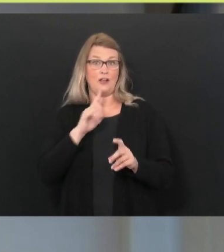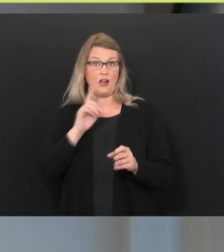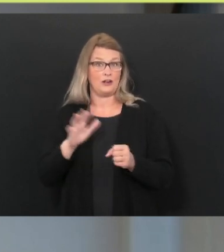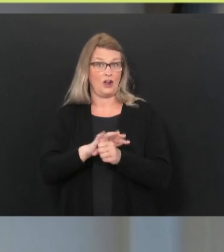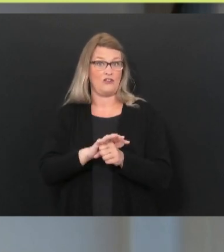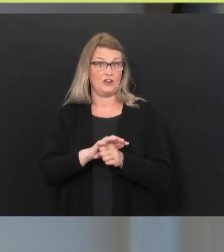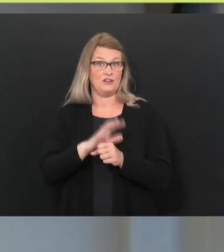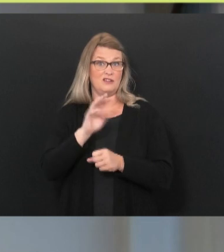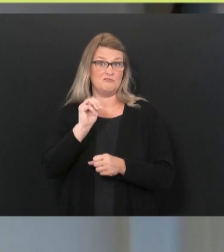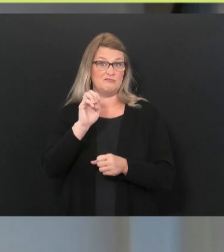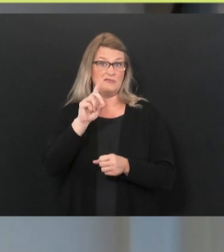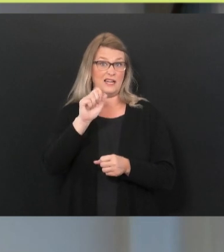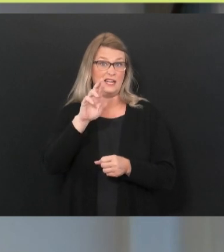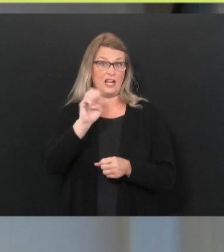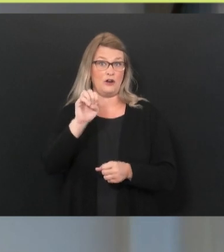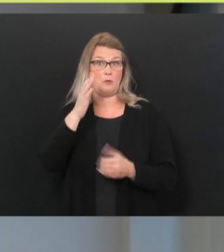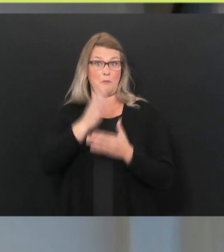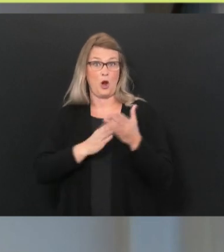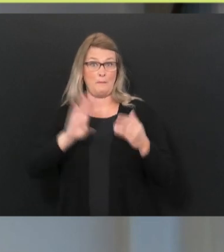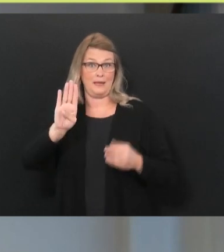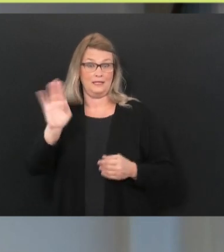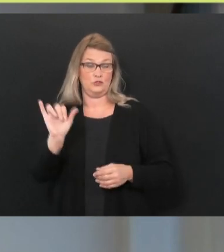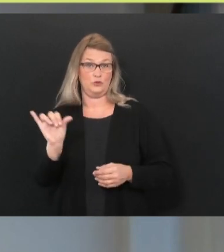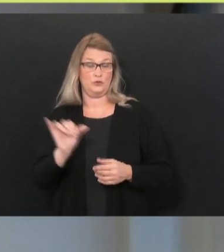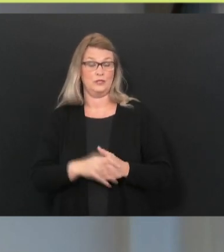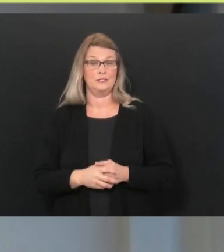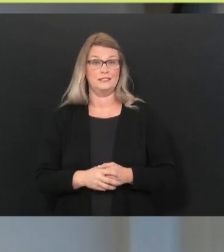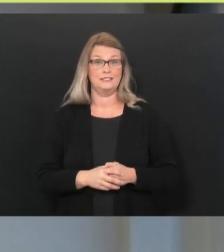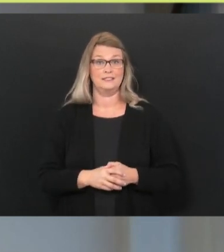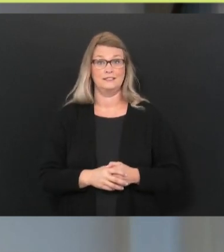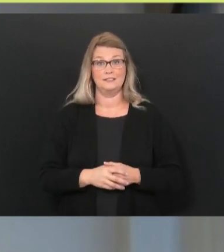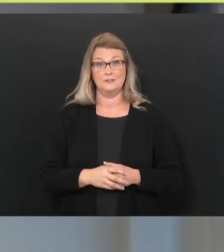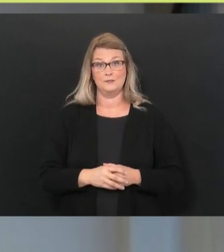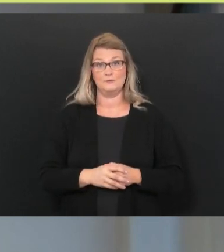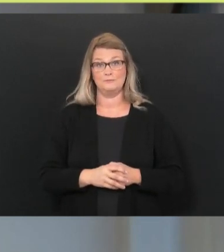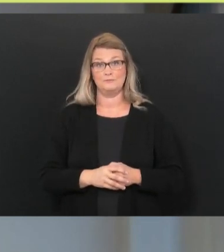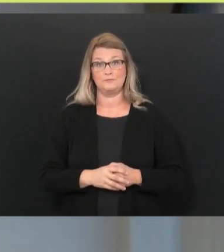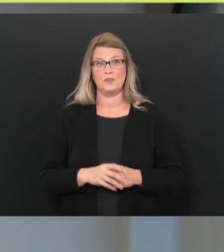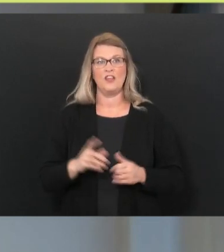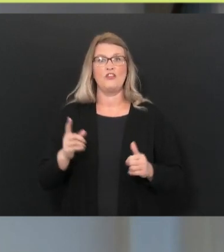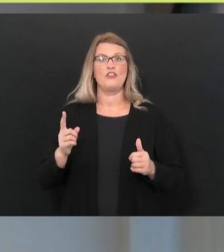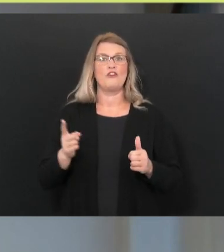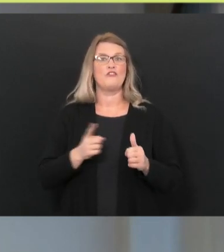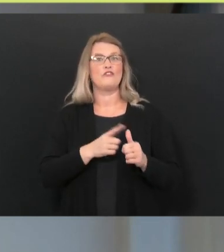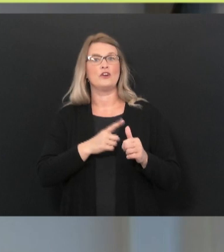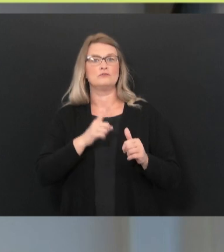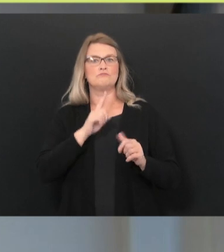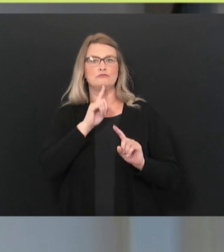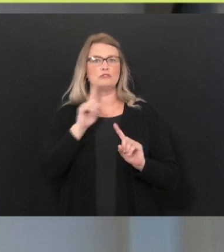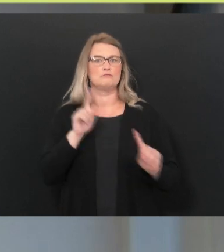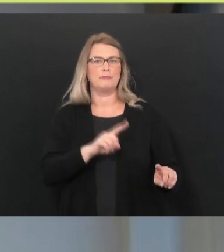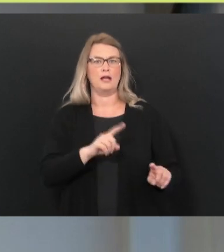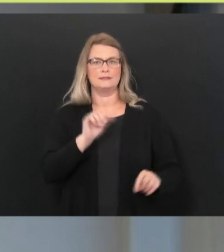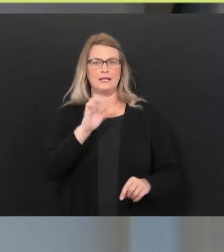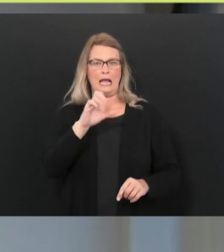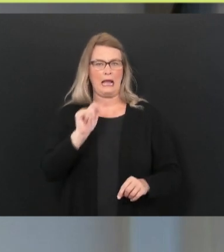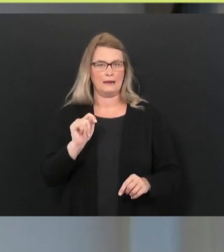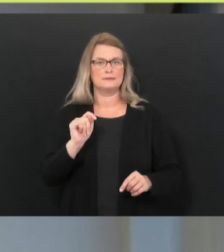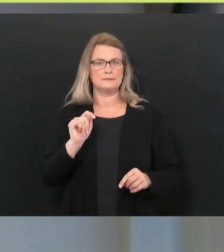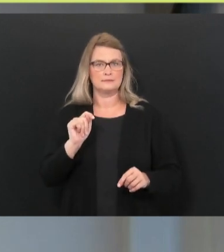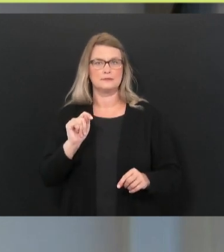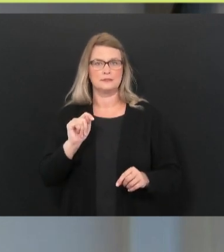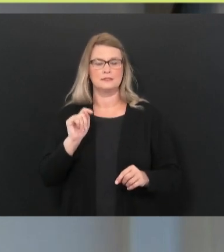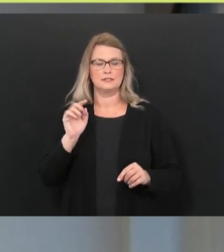well. A provision in the Families First Coronavirus Response Act eliminated beneficiary cost sharing